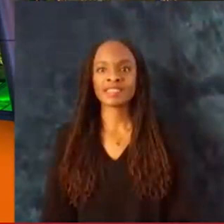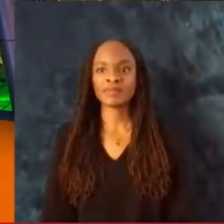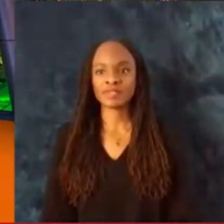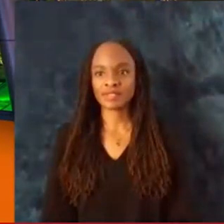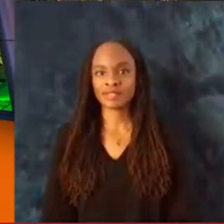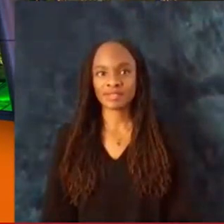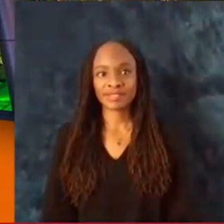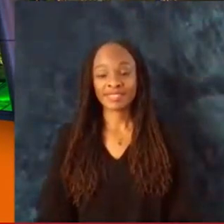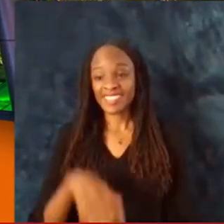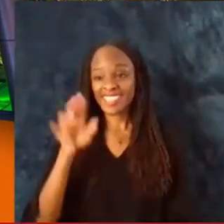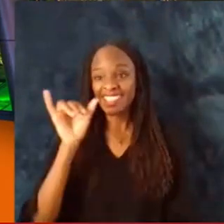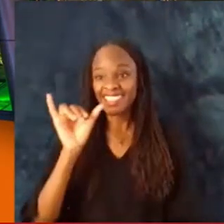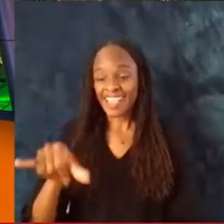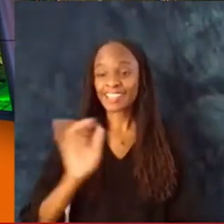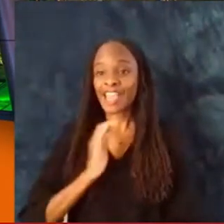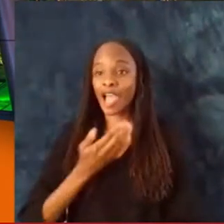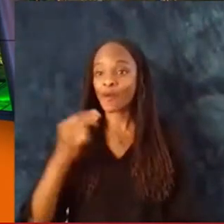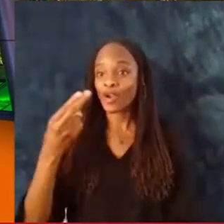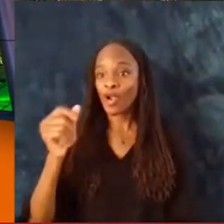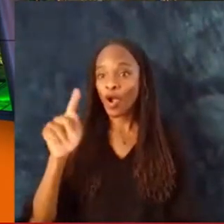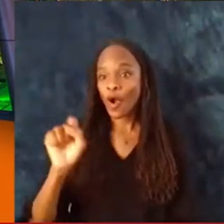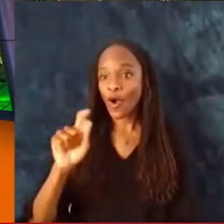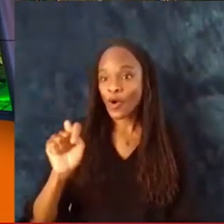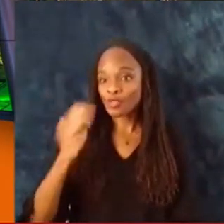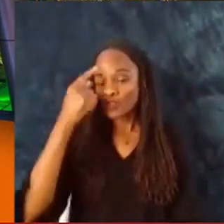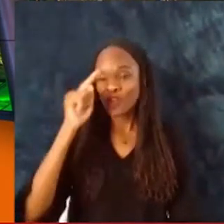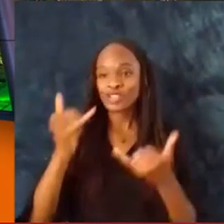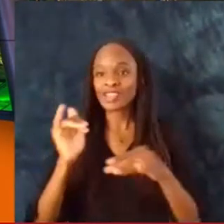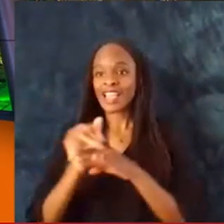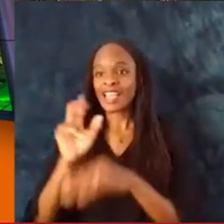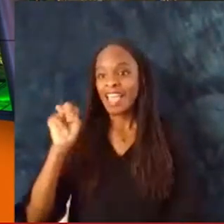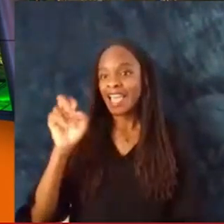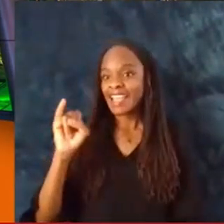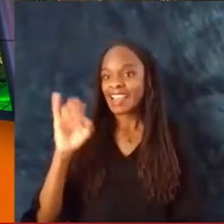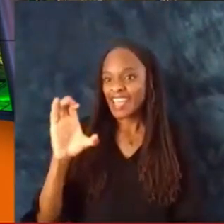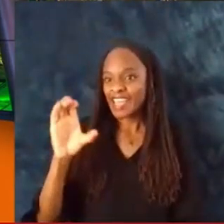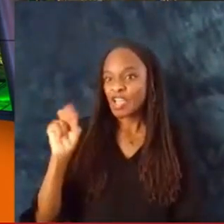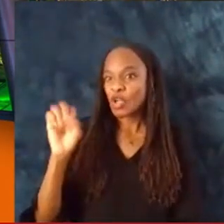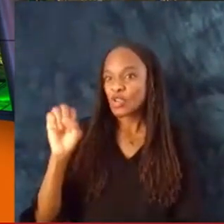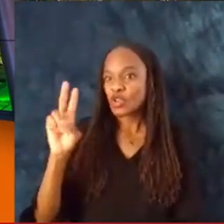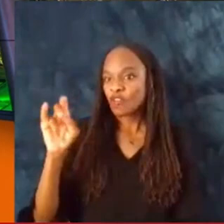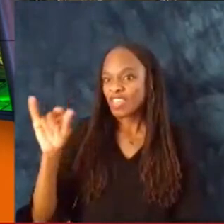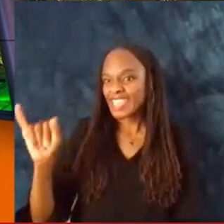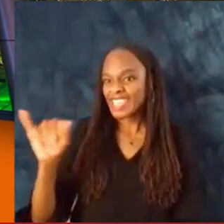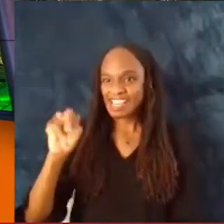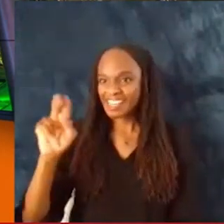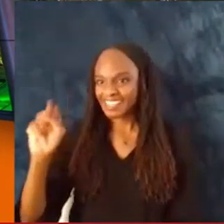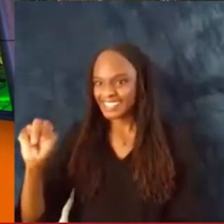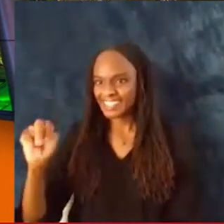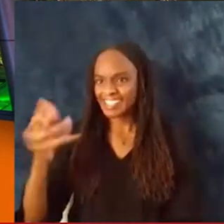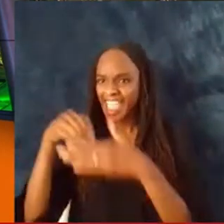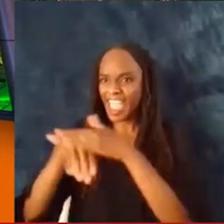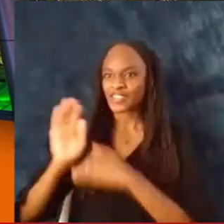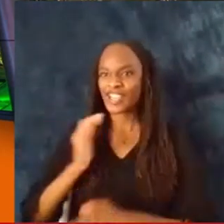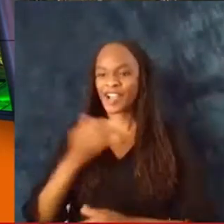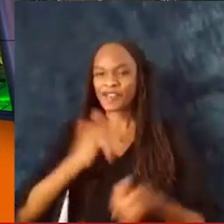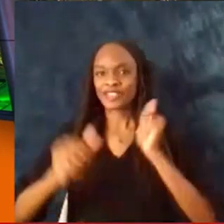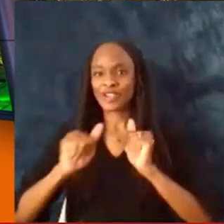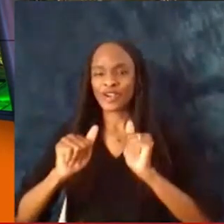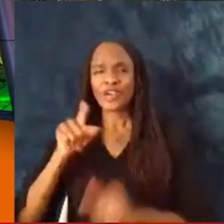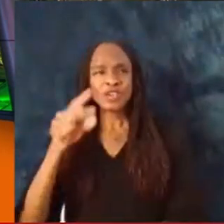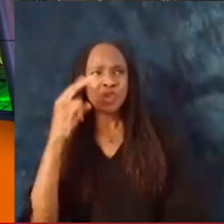And there goes our host for the evening, Nic Novicki, heading into our show. Looking good,